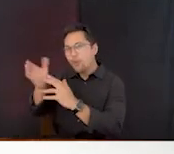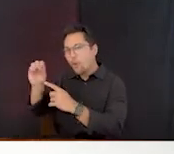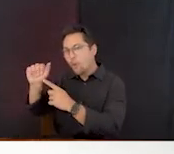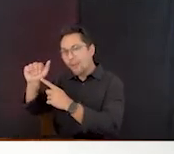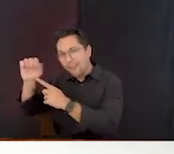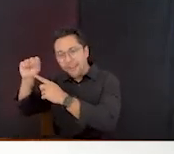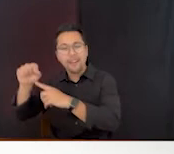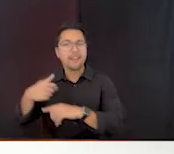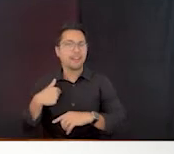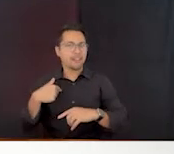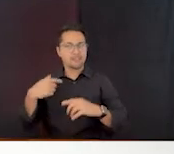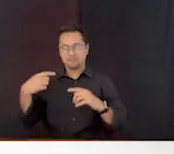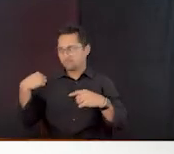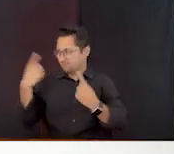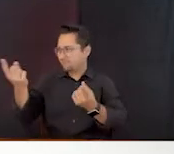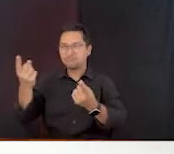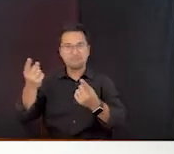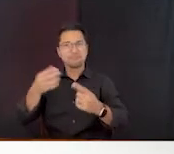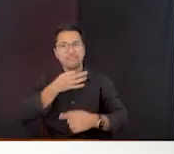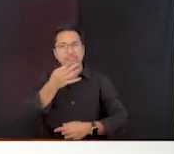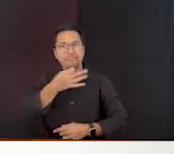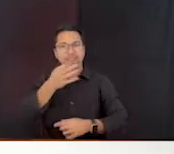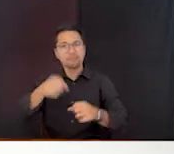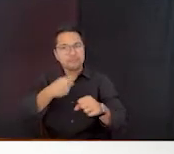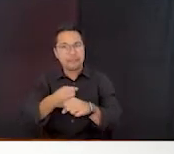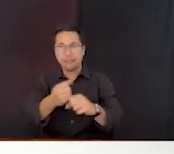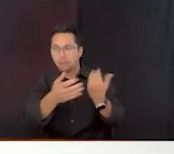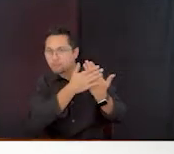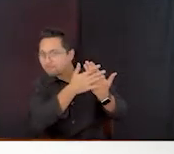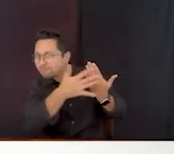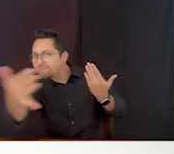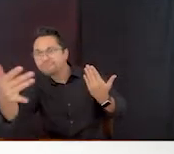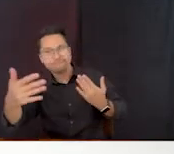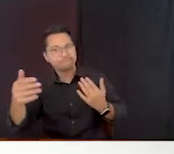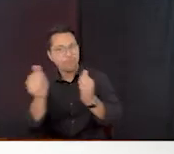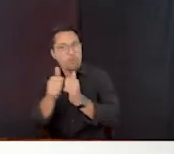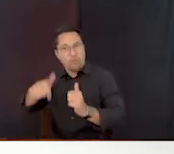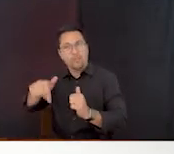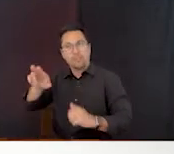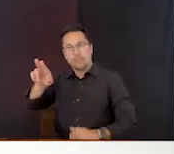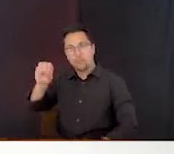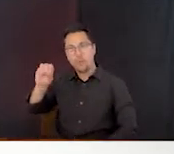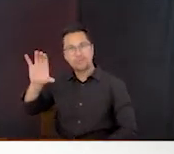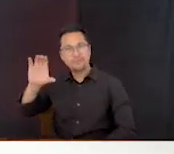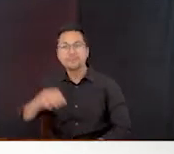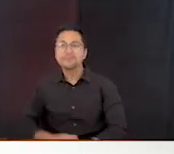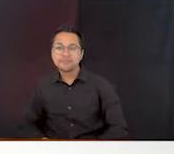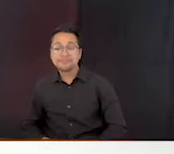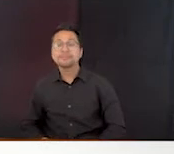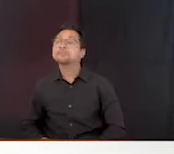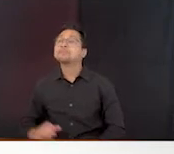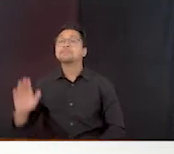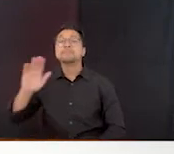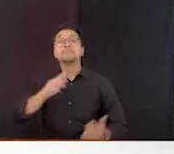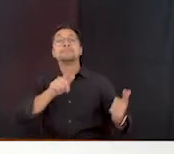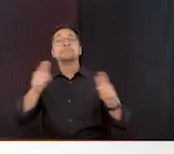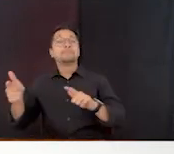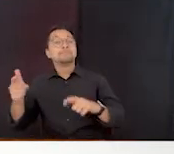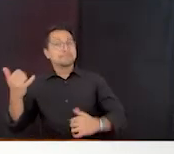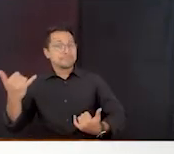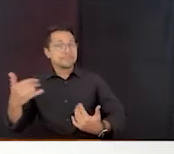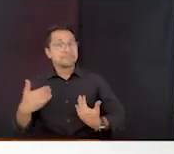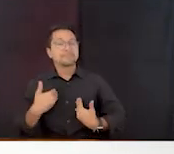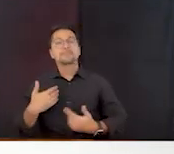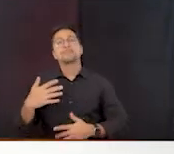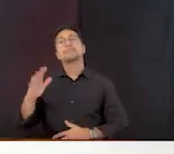Hi, my name is Nora Mark. I am an upcoming senior at FSU, and like Carly, I found out about this organization through the